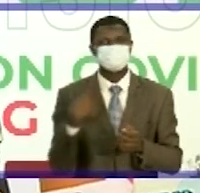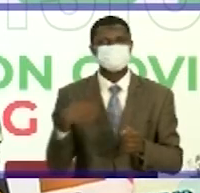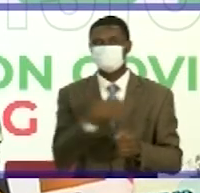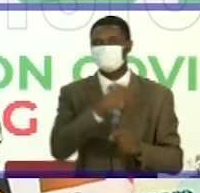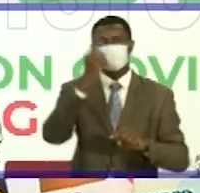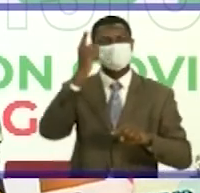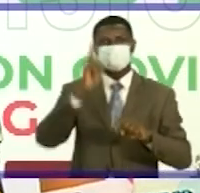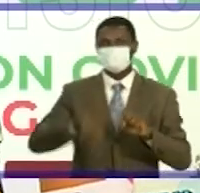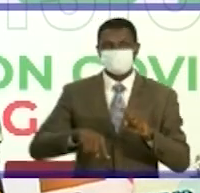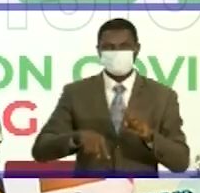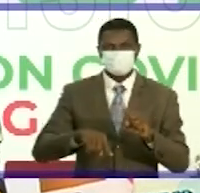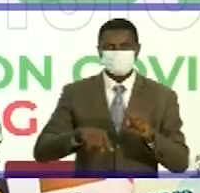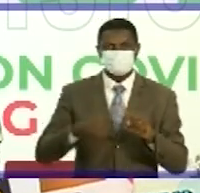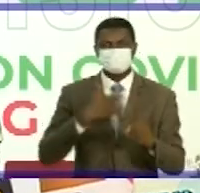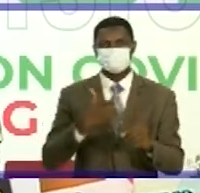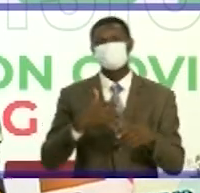take anything for granted.